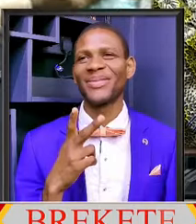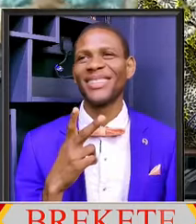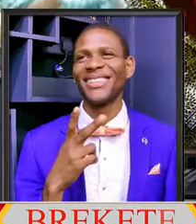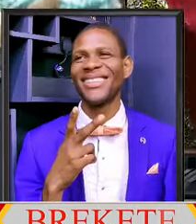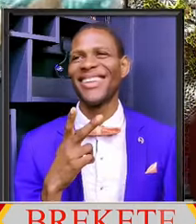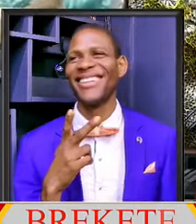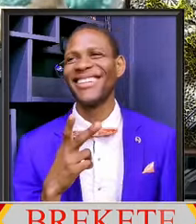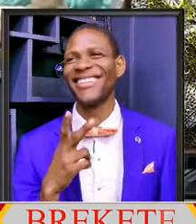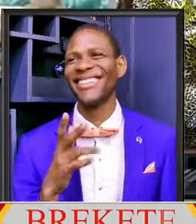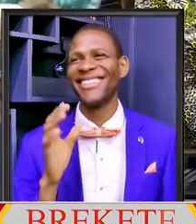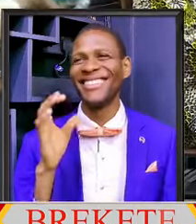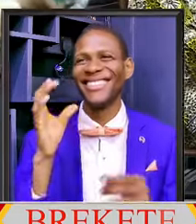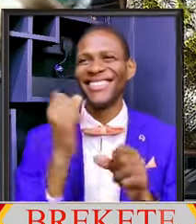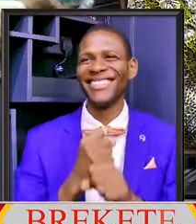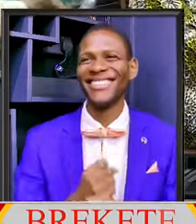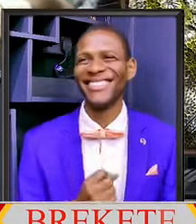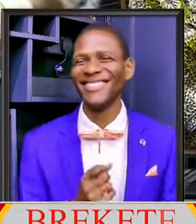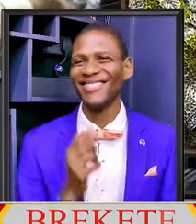1, 2, 3.